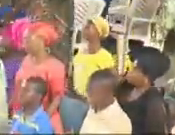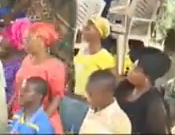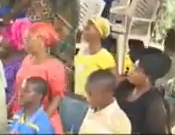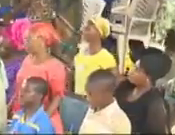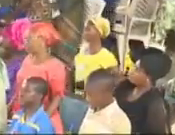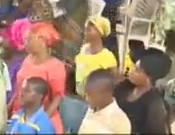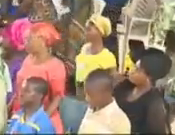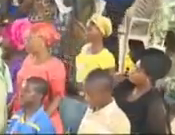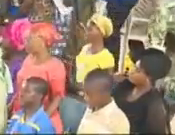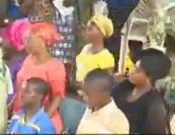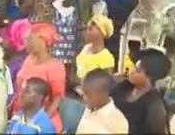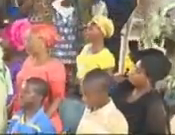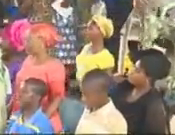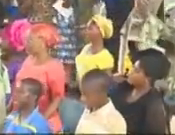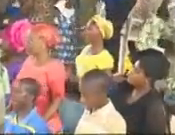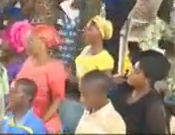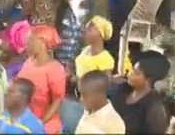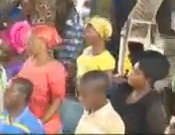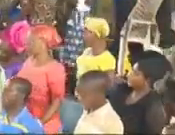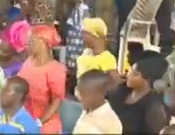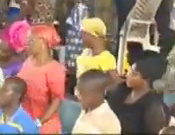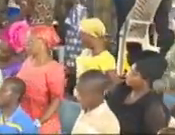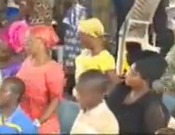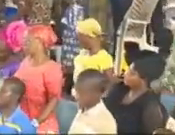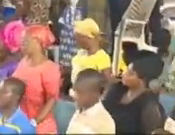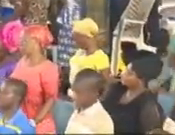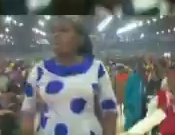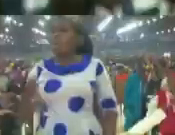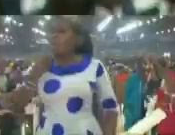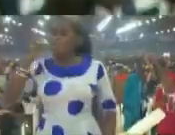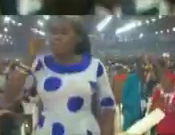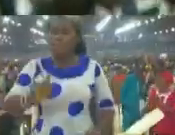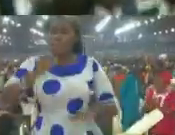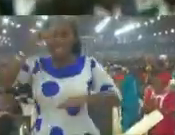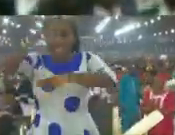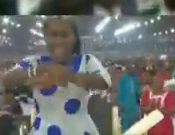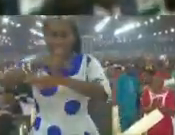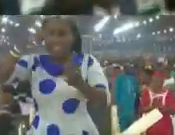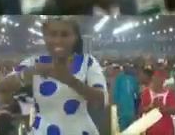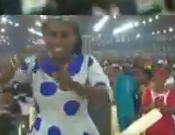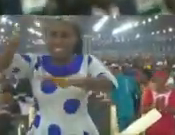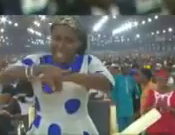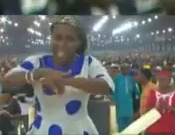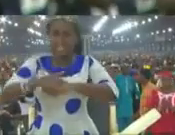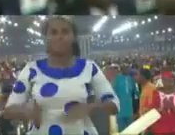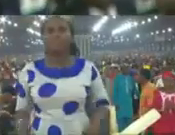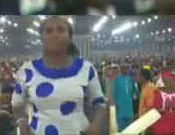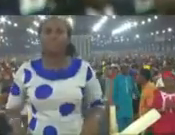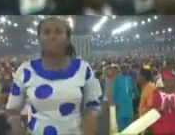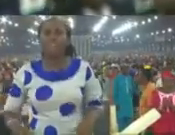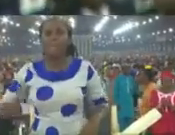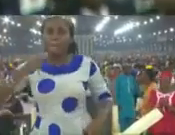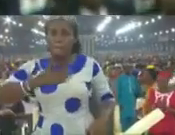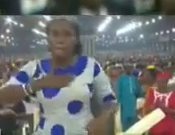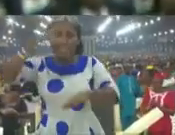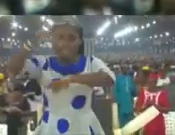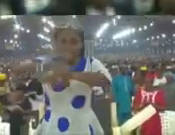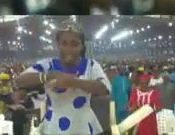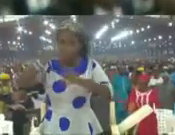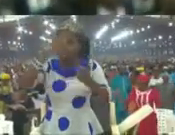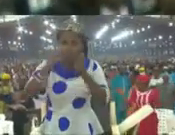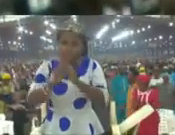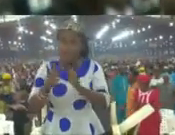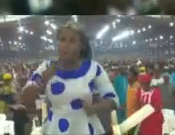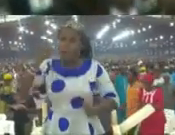my own night must end tonight. Open your mouth and cry to the